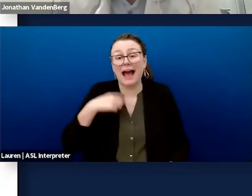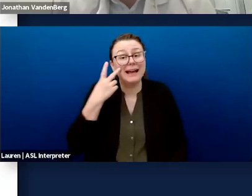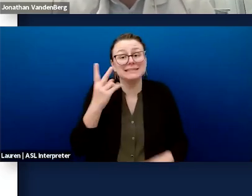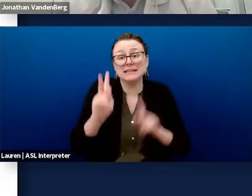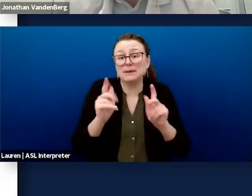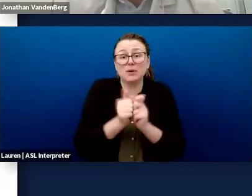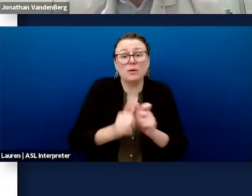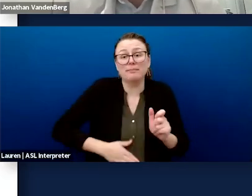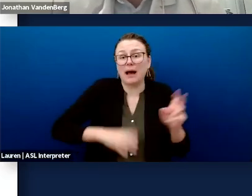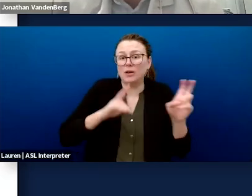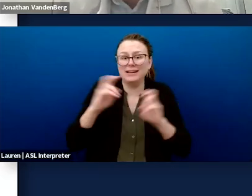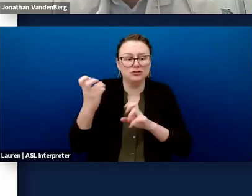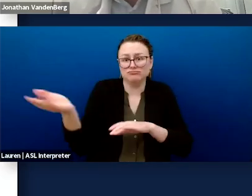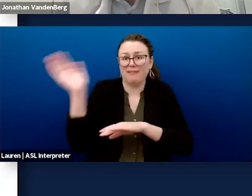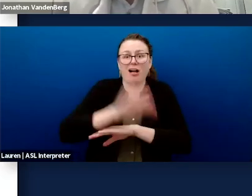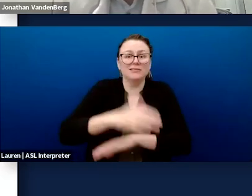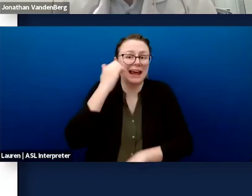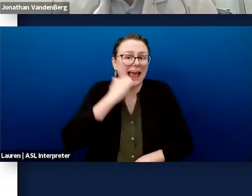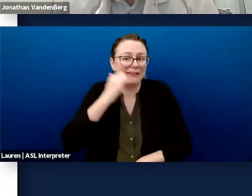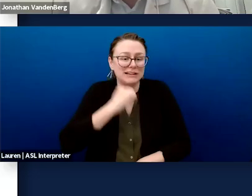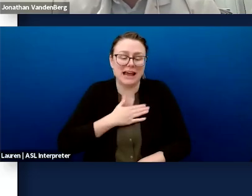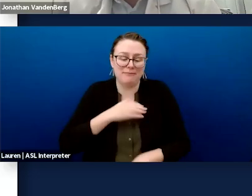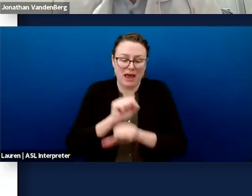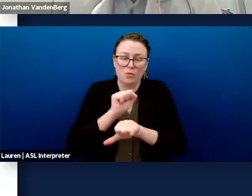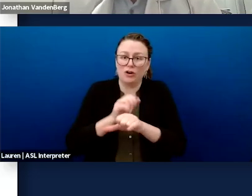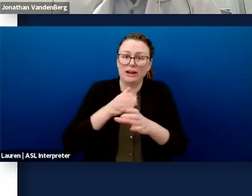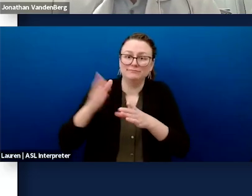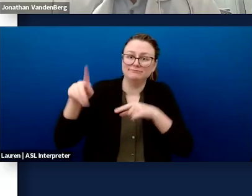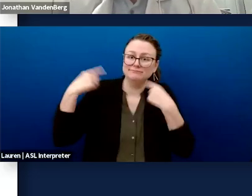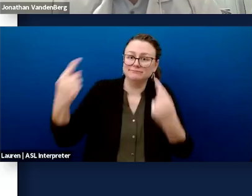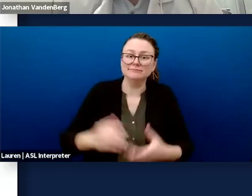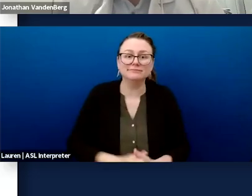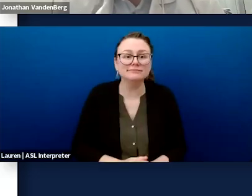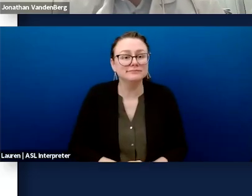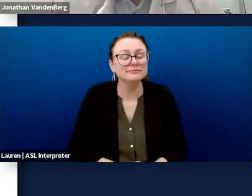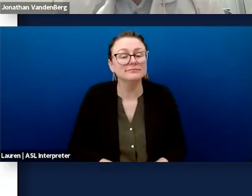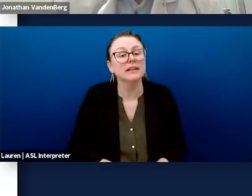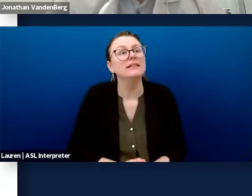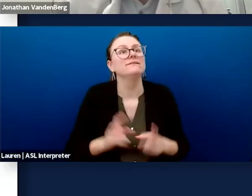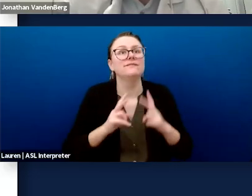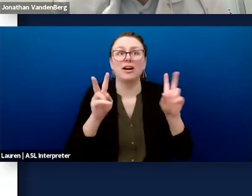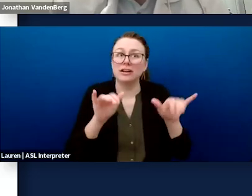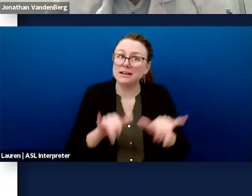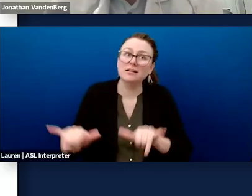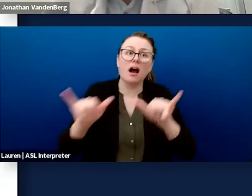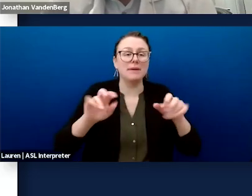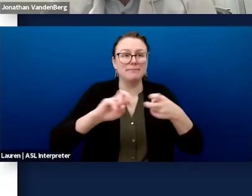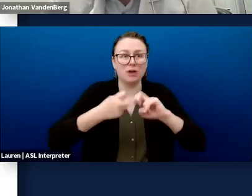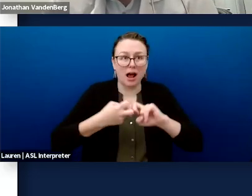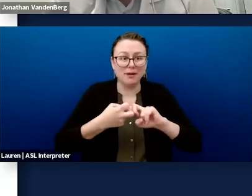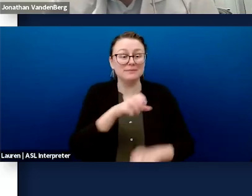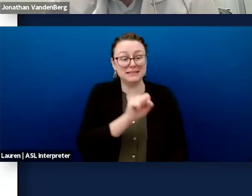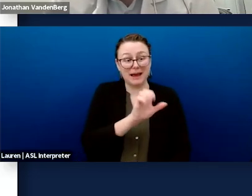long, almost every day of my working day, and it's a very common problem after spinal cord injuries.